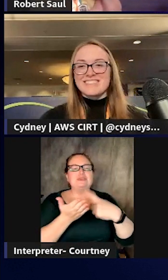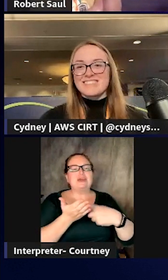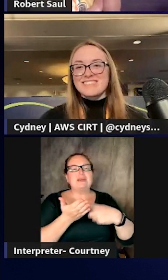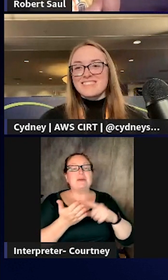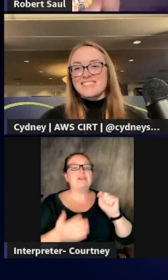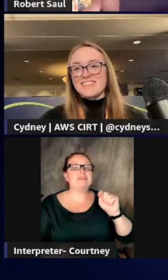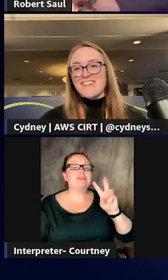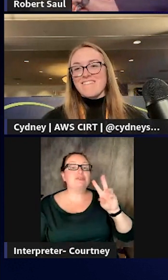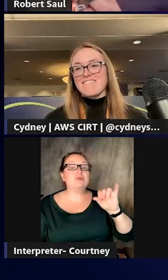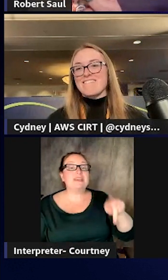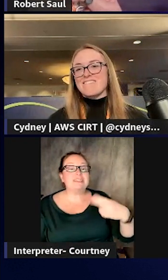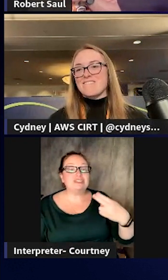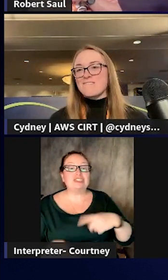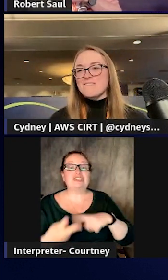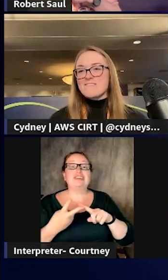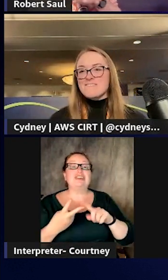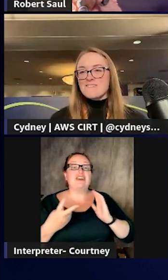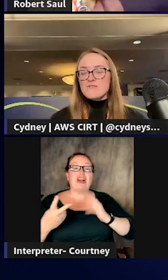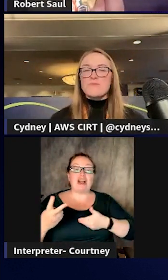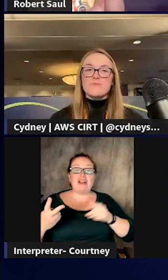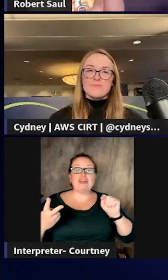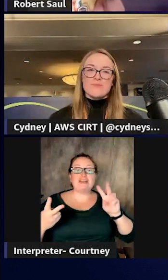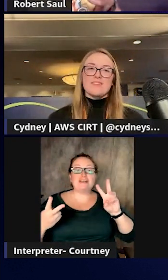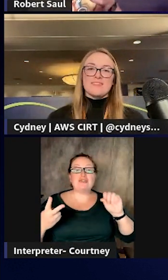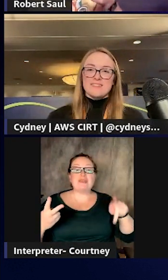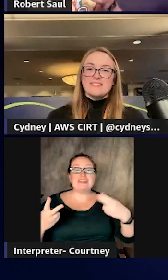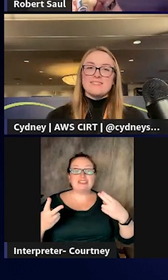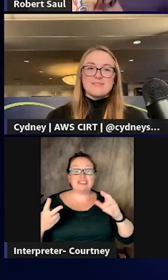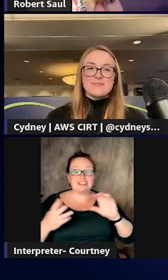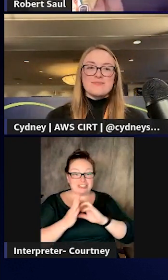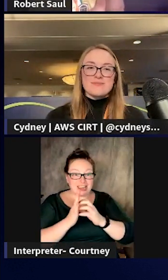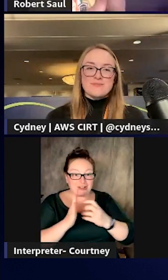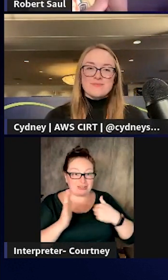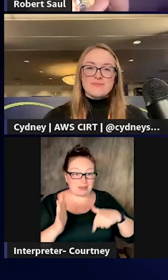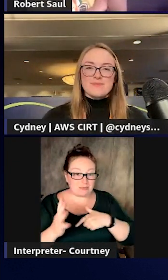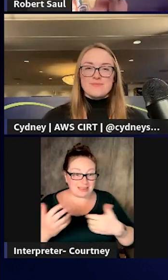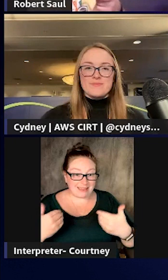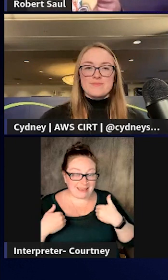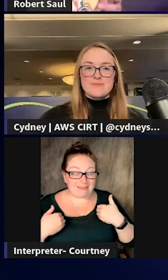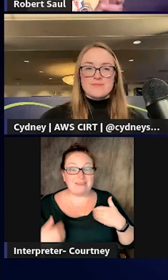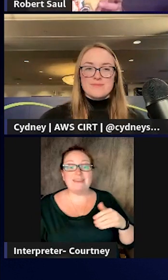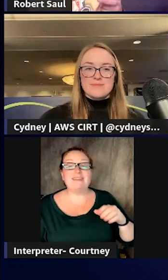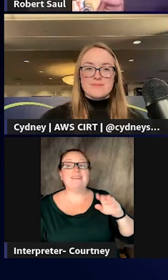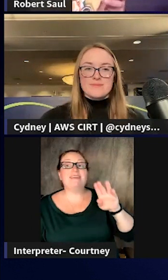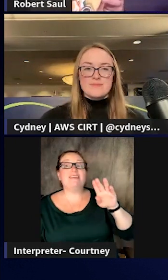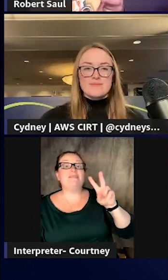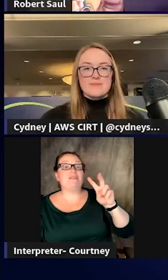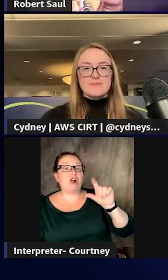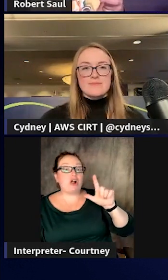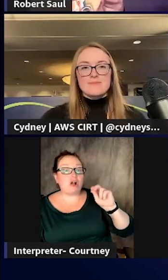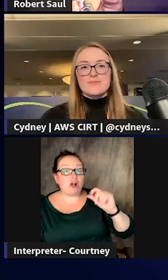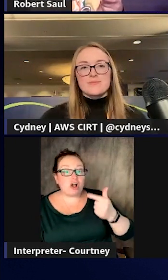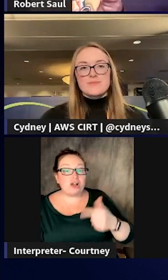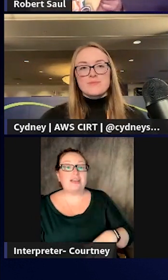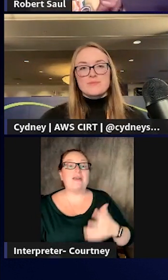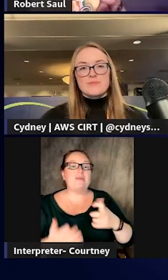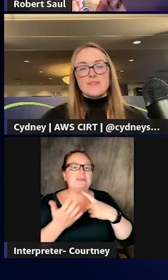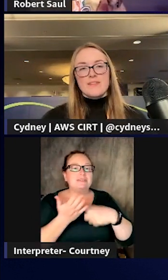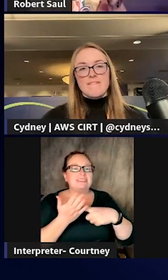I want to talk about our Twitch channel that we have. I want to talk about our blog. I want to talk about what Steve